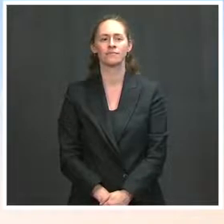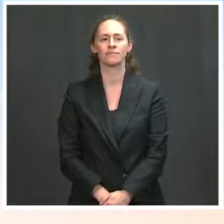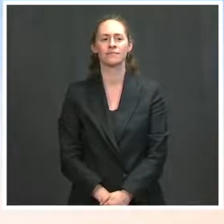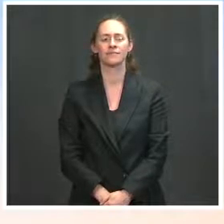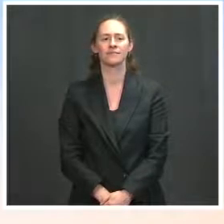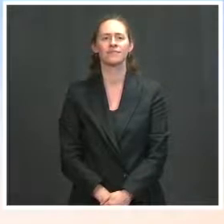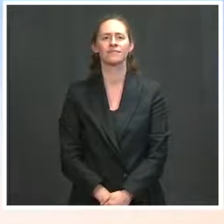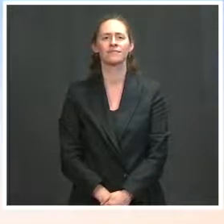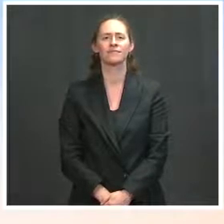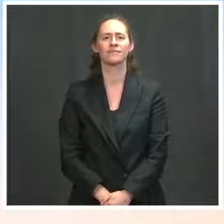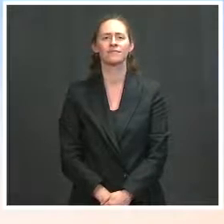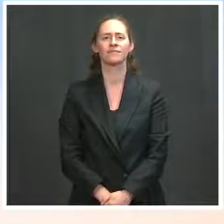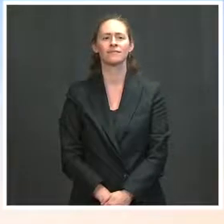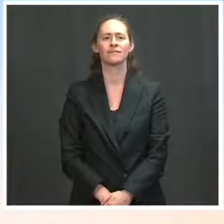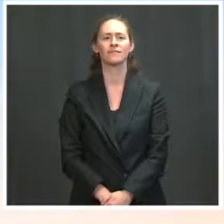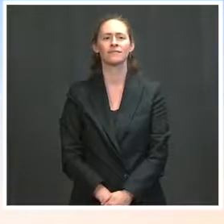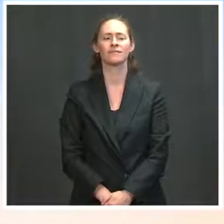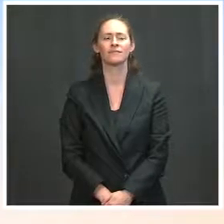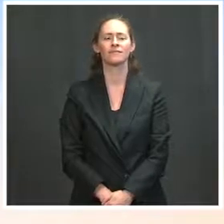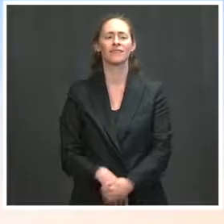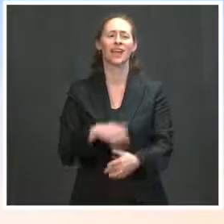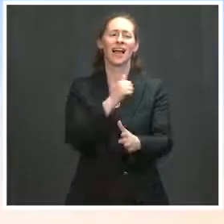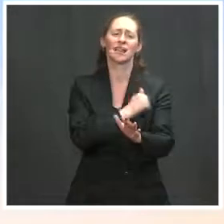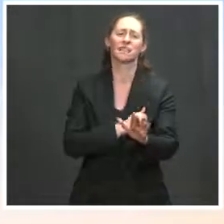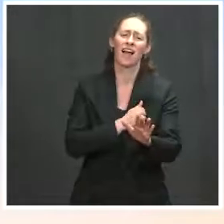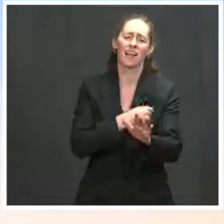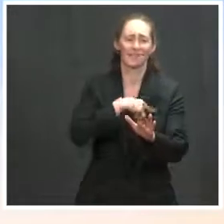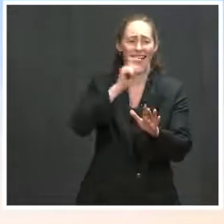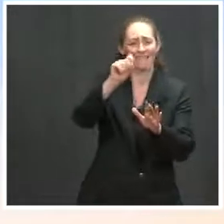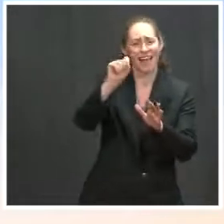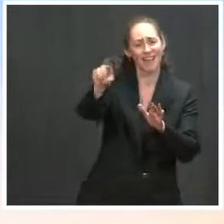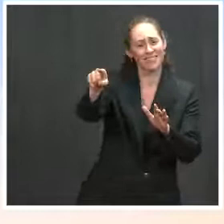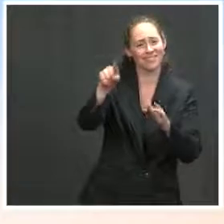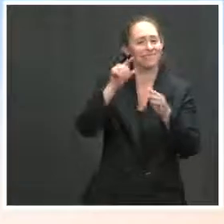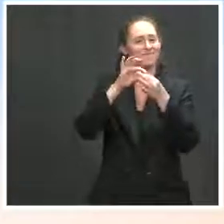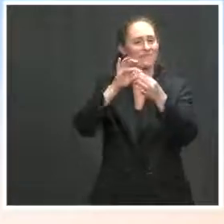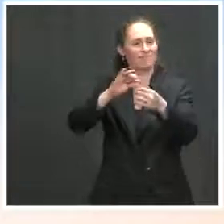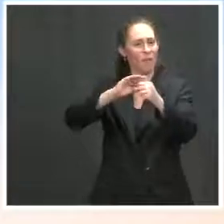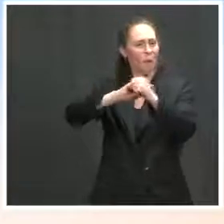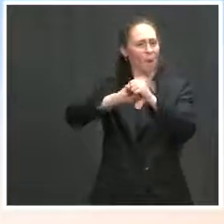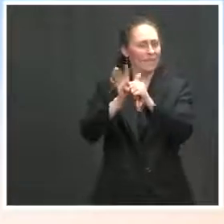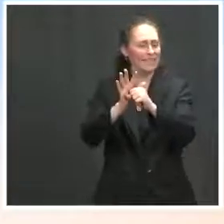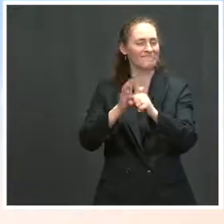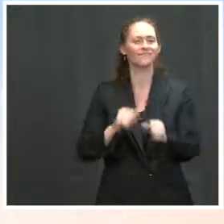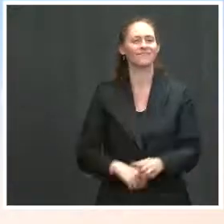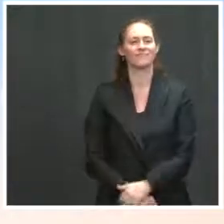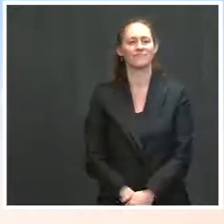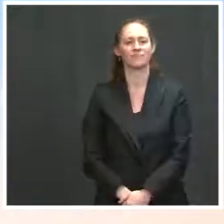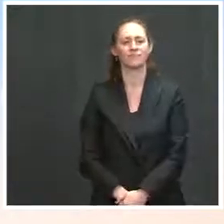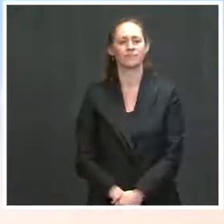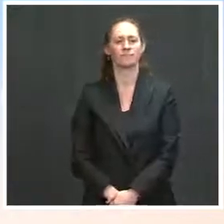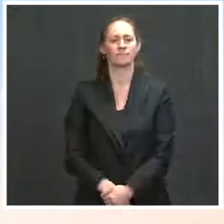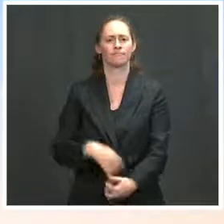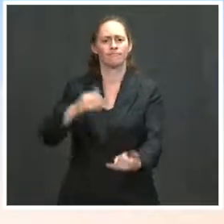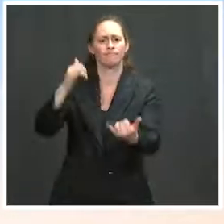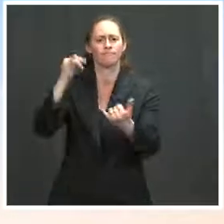COVID origins again. But you said you were confident, the administration is confident in U.S. investigation into